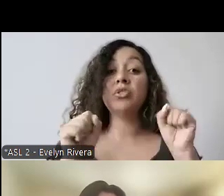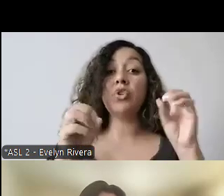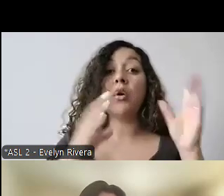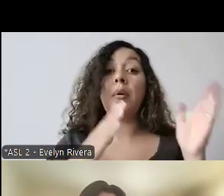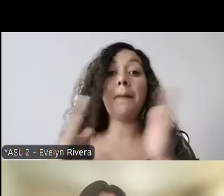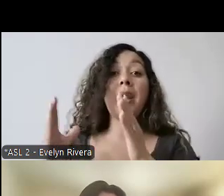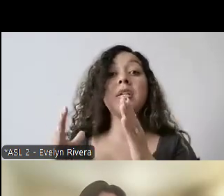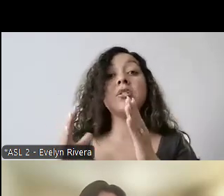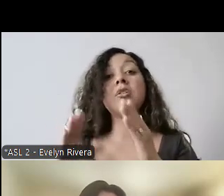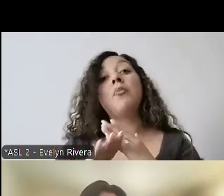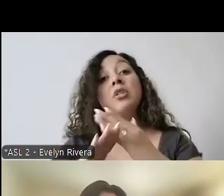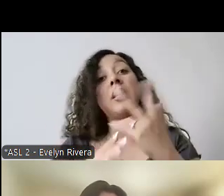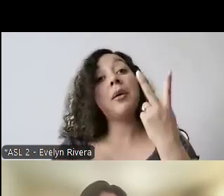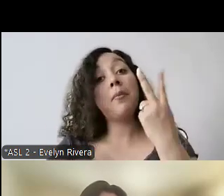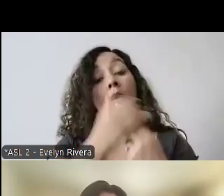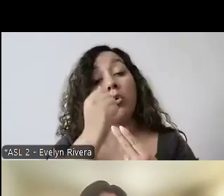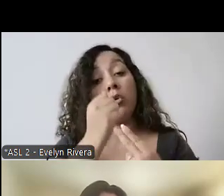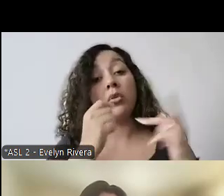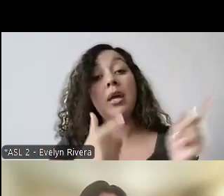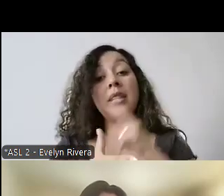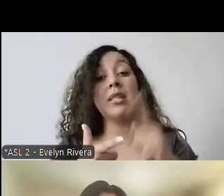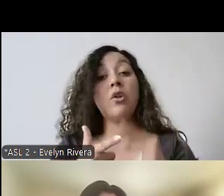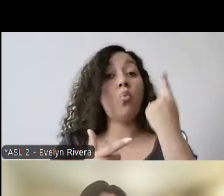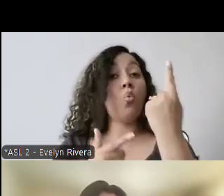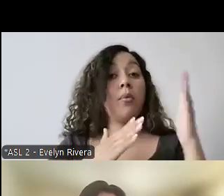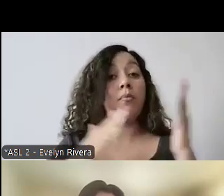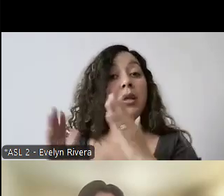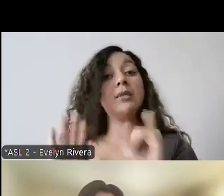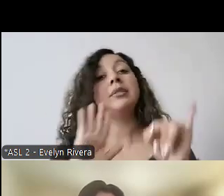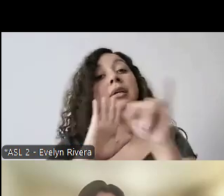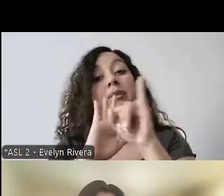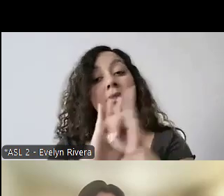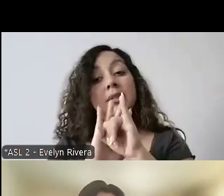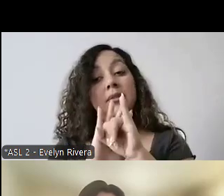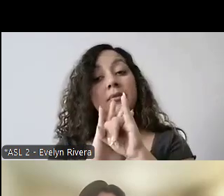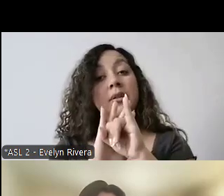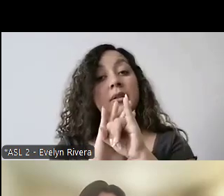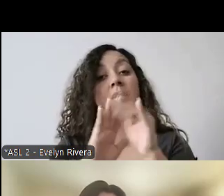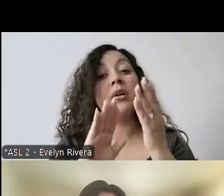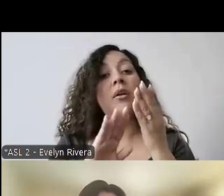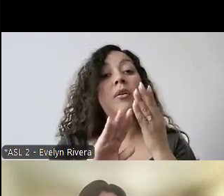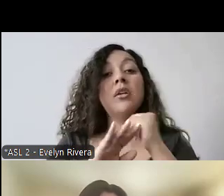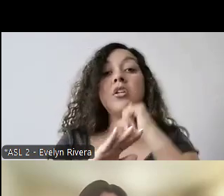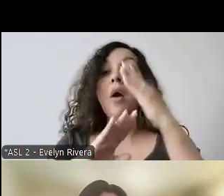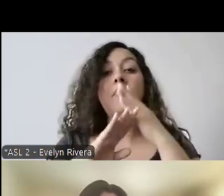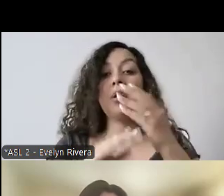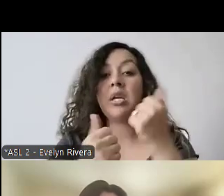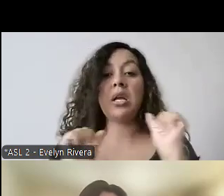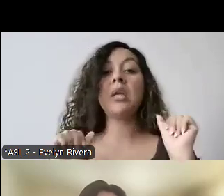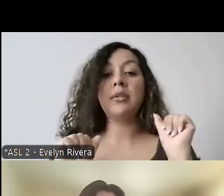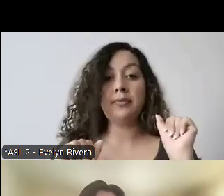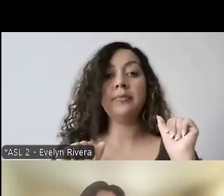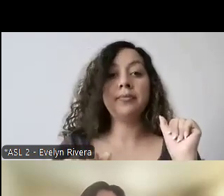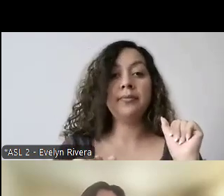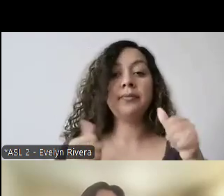them are covering both. And then there's one plan that was identified as covering neither of them. And that